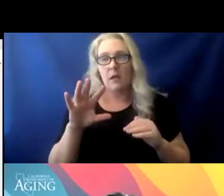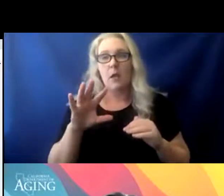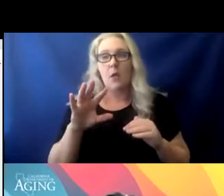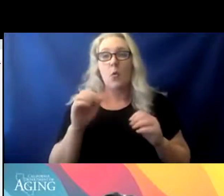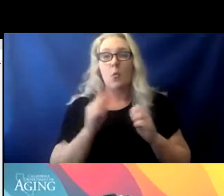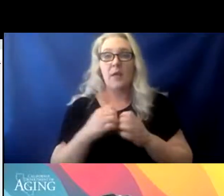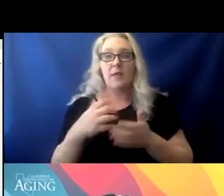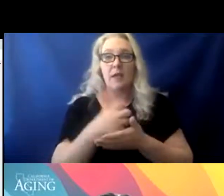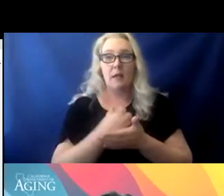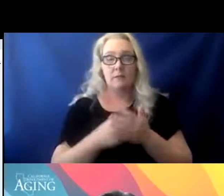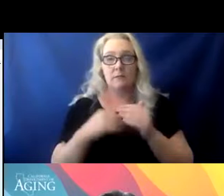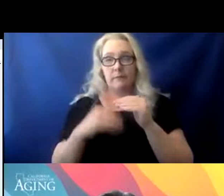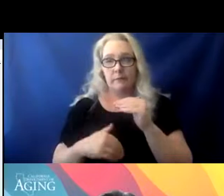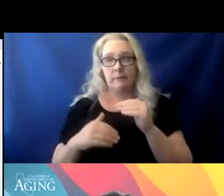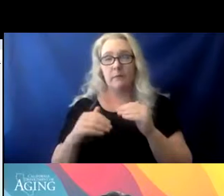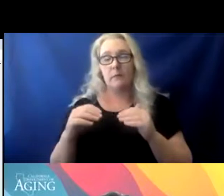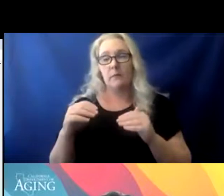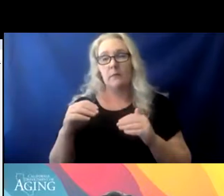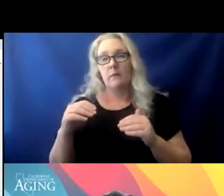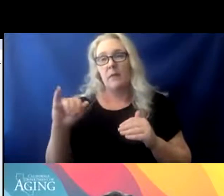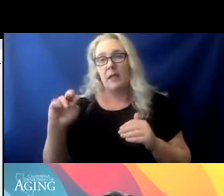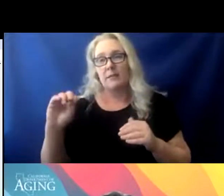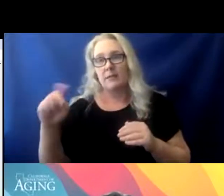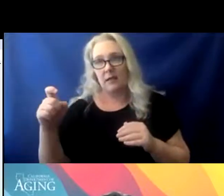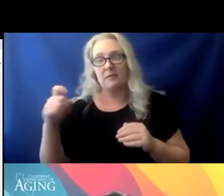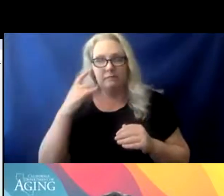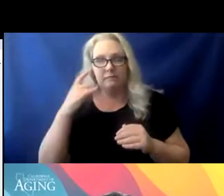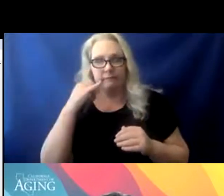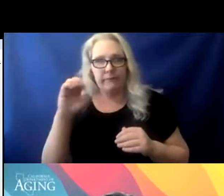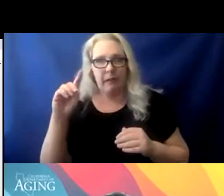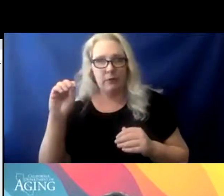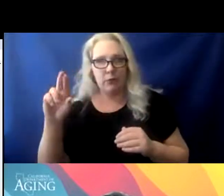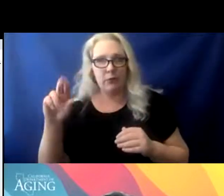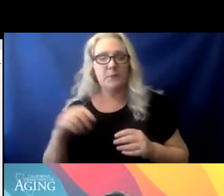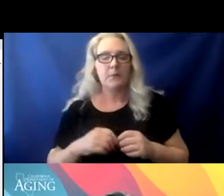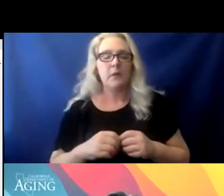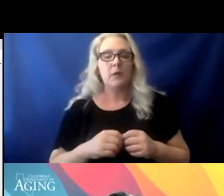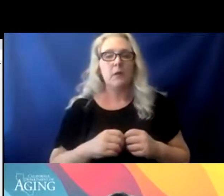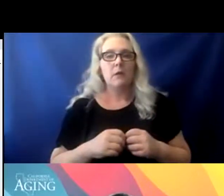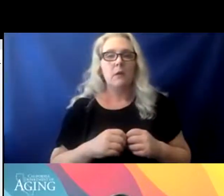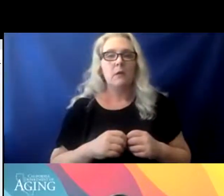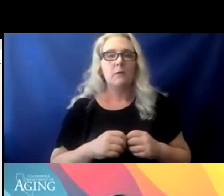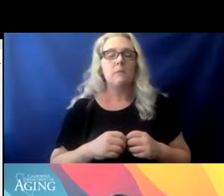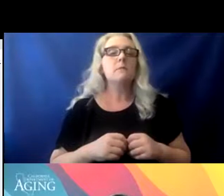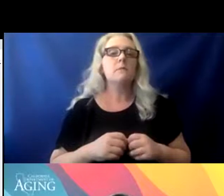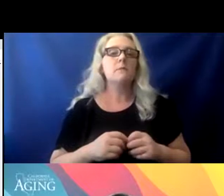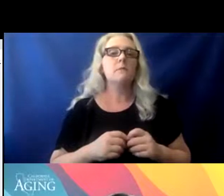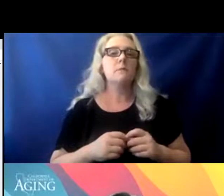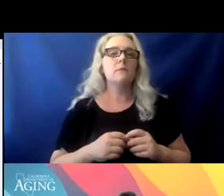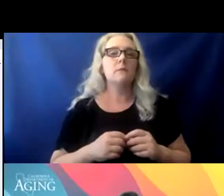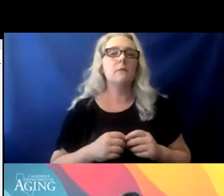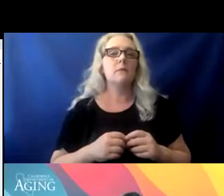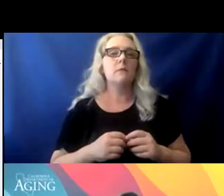Elder Index. I'm going to go ahead and take us over to the dashboard itself to dig into that data. But this